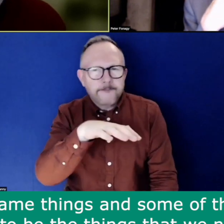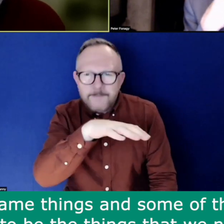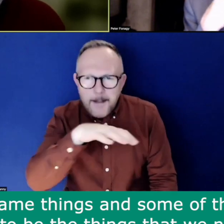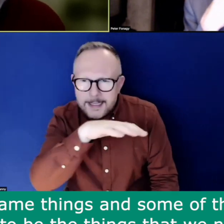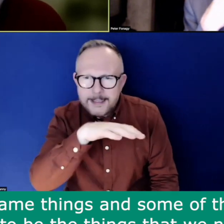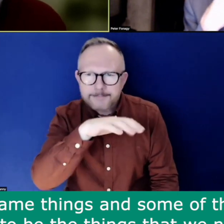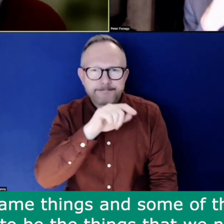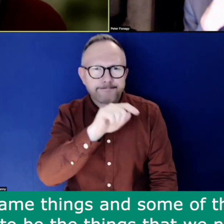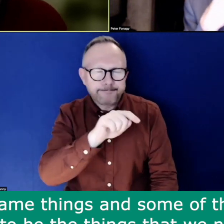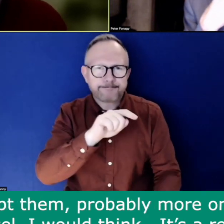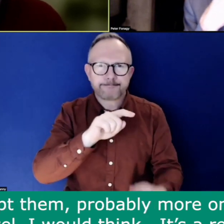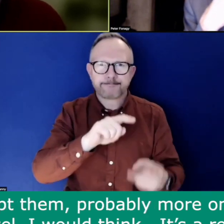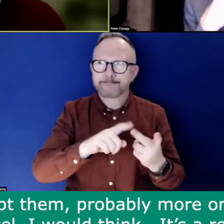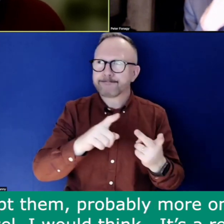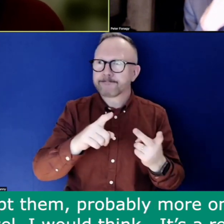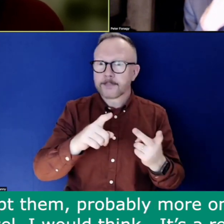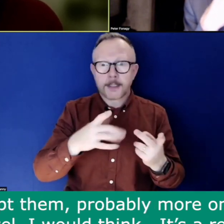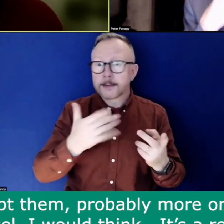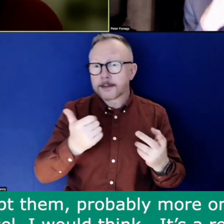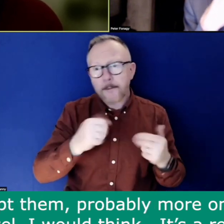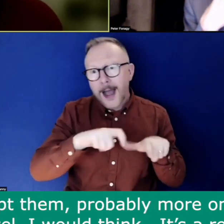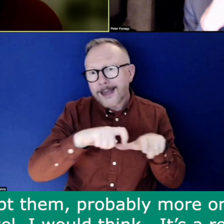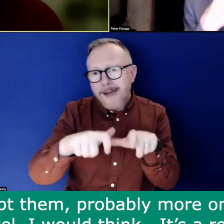to be the things that we need to do, and we may need to